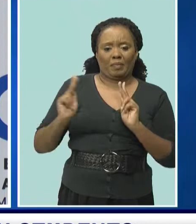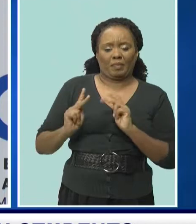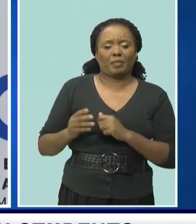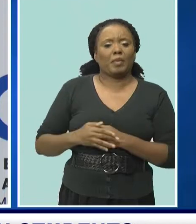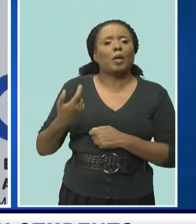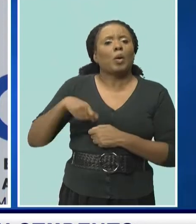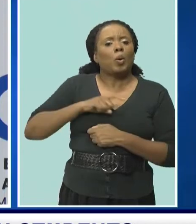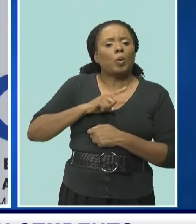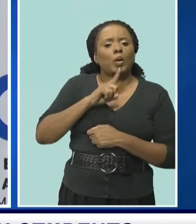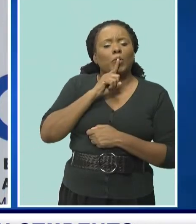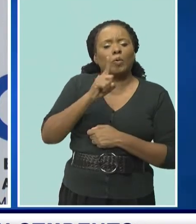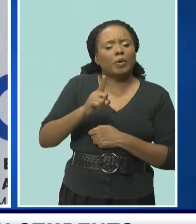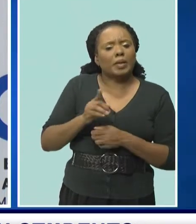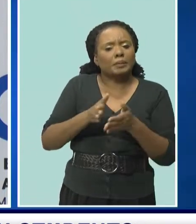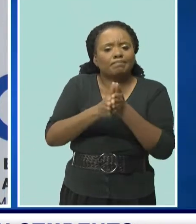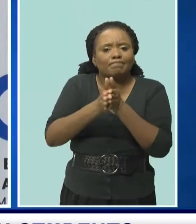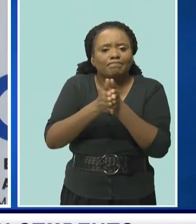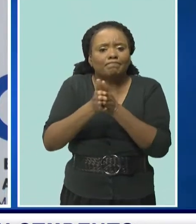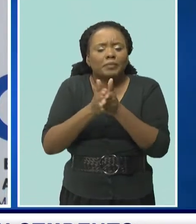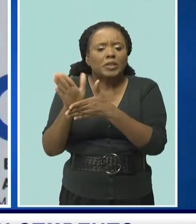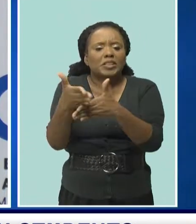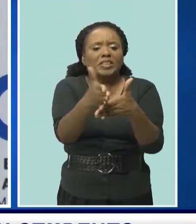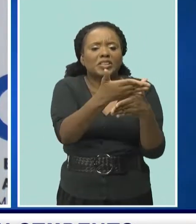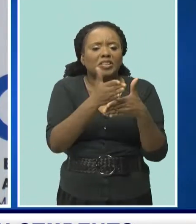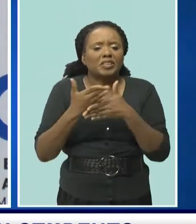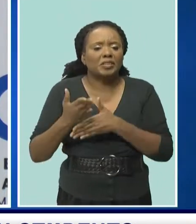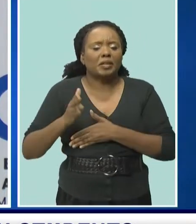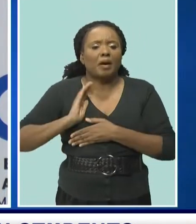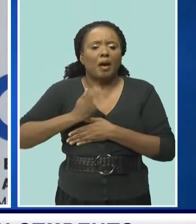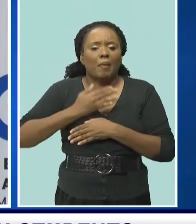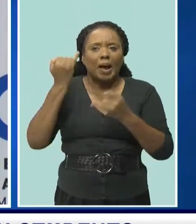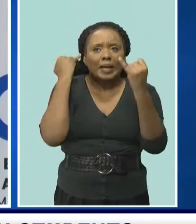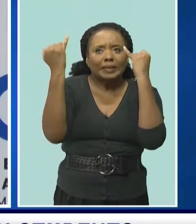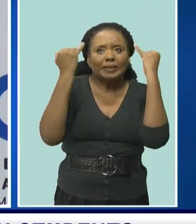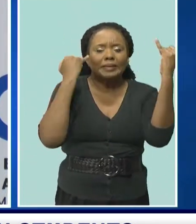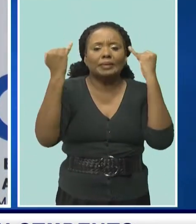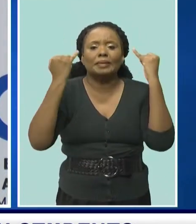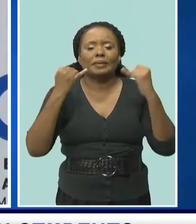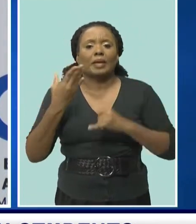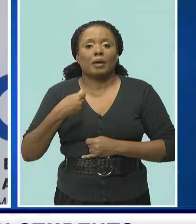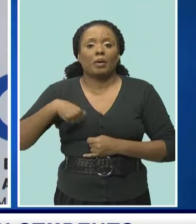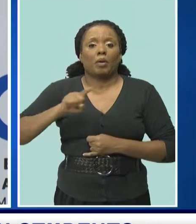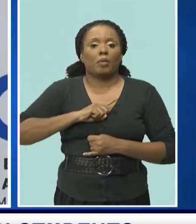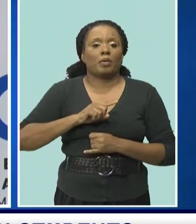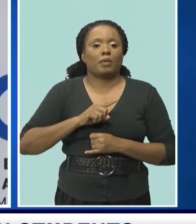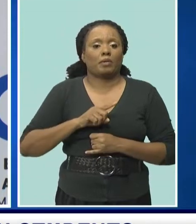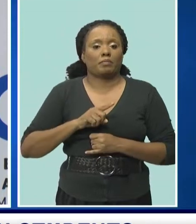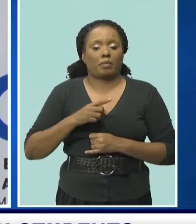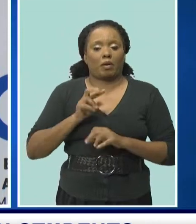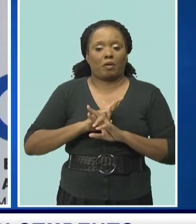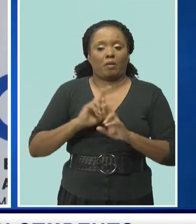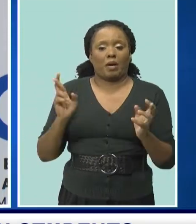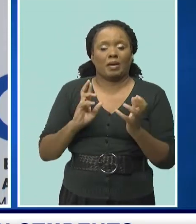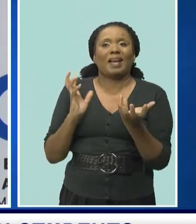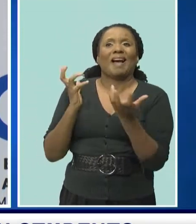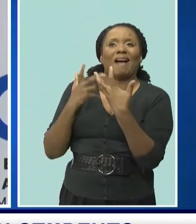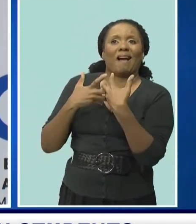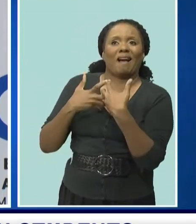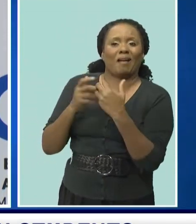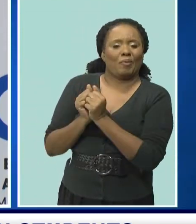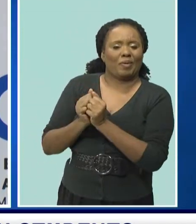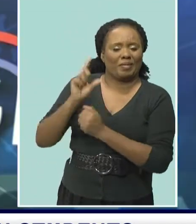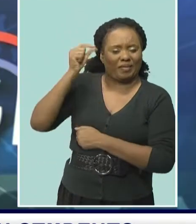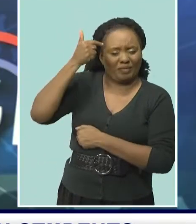expertise and, to the extent possible, stand ready to partner with government and civil society